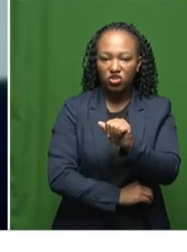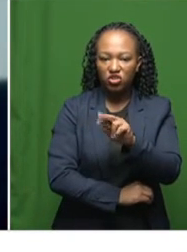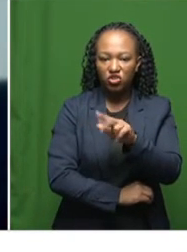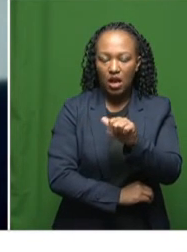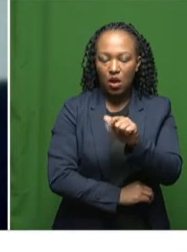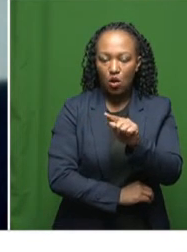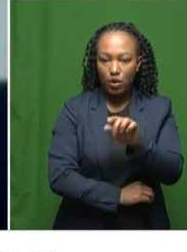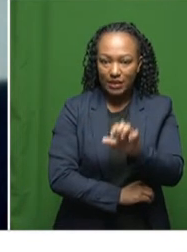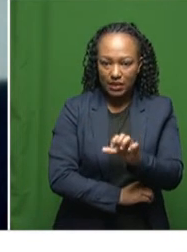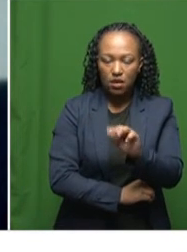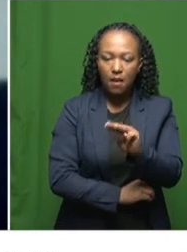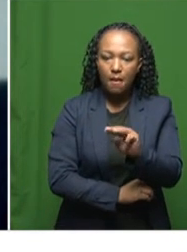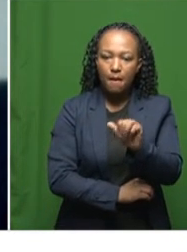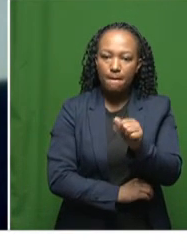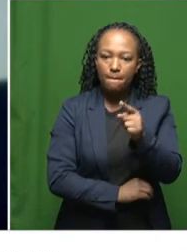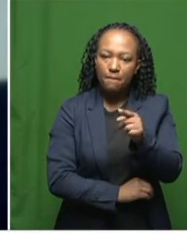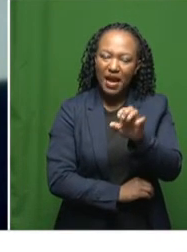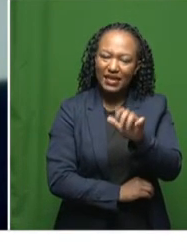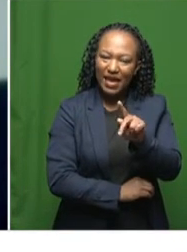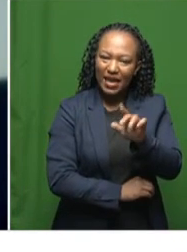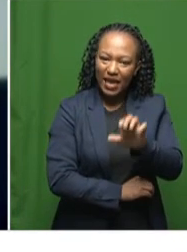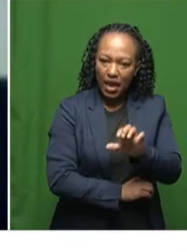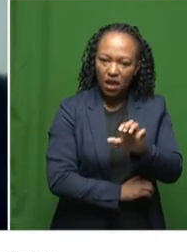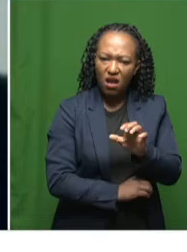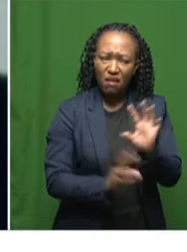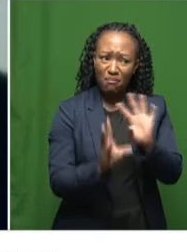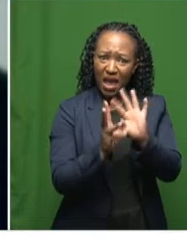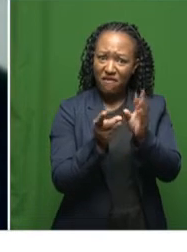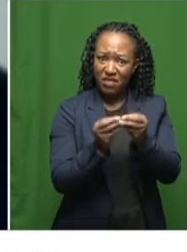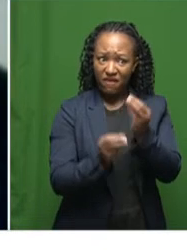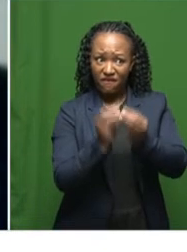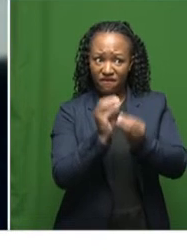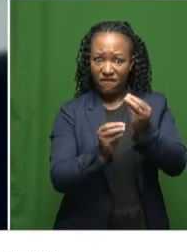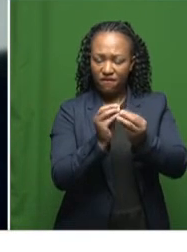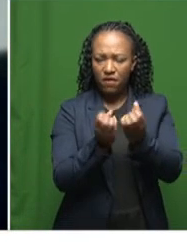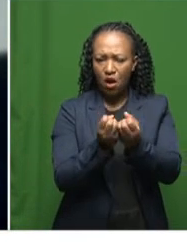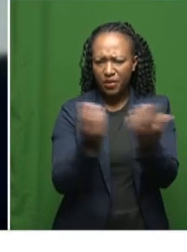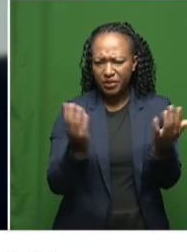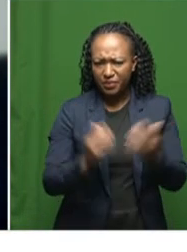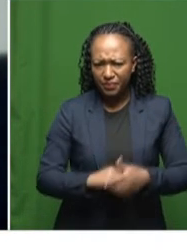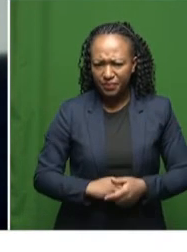is the estimated cost of repair to the hospital?